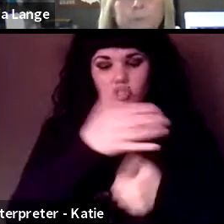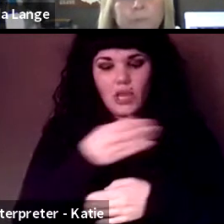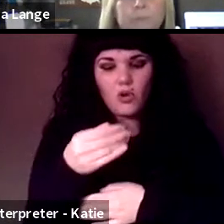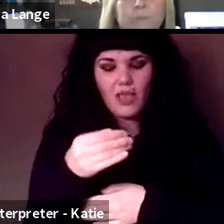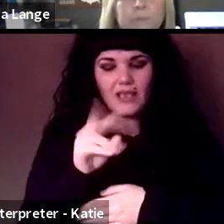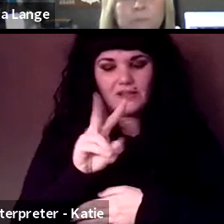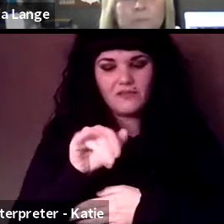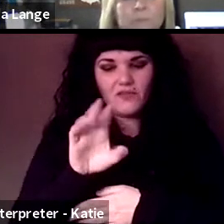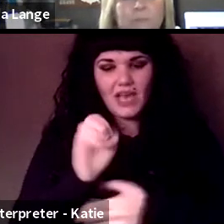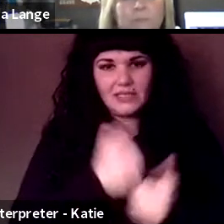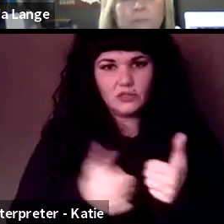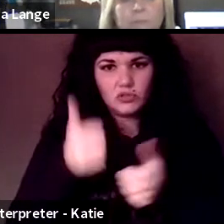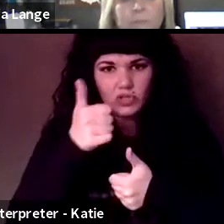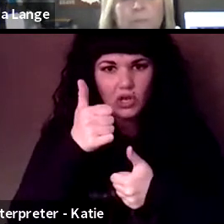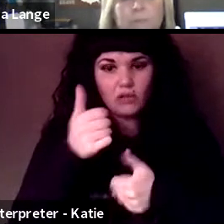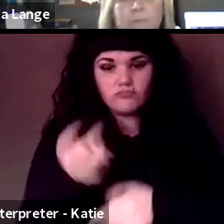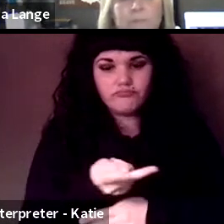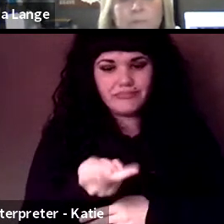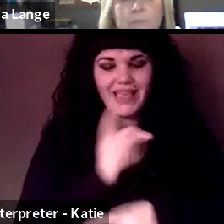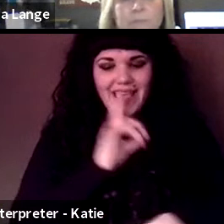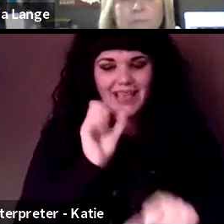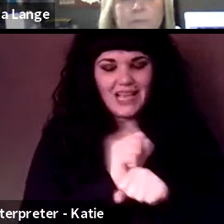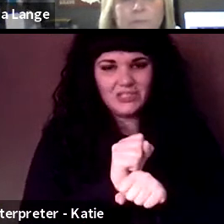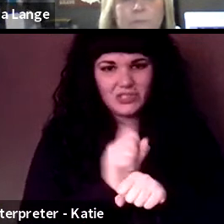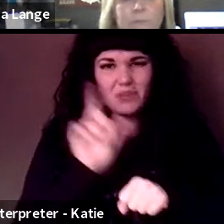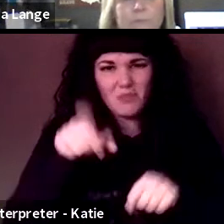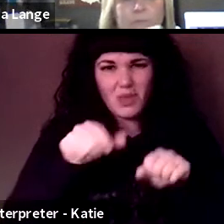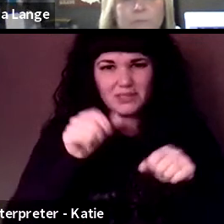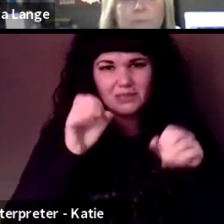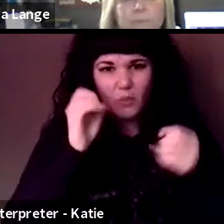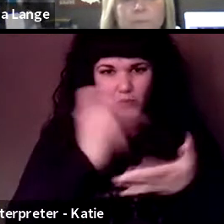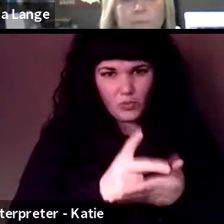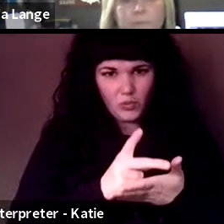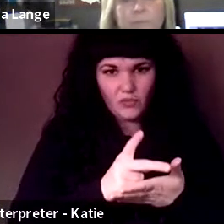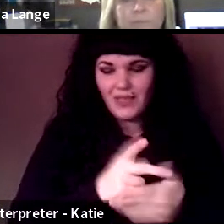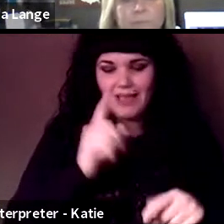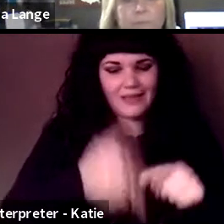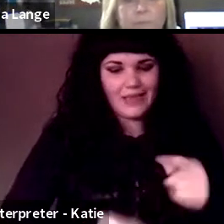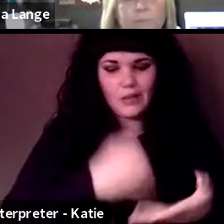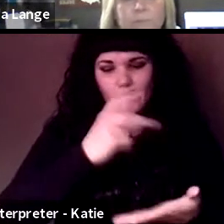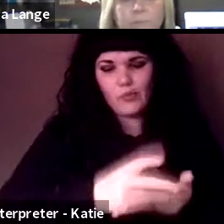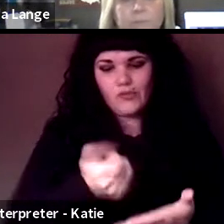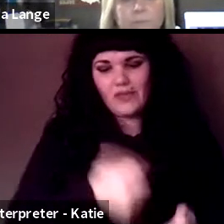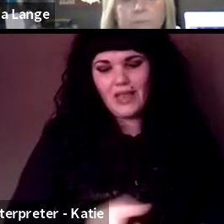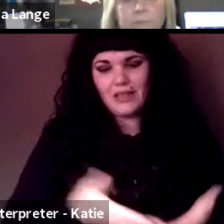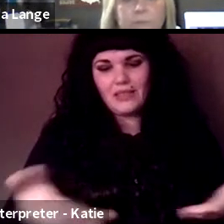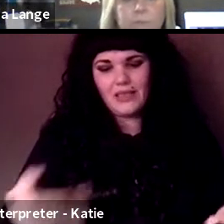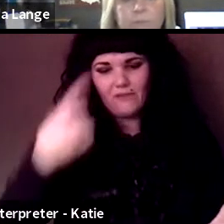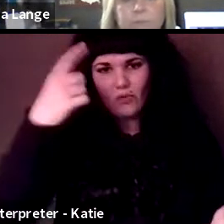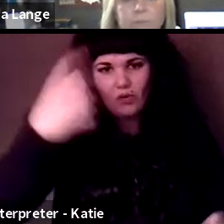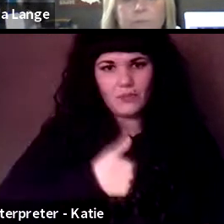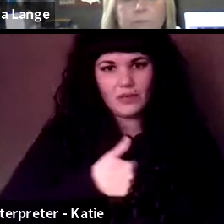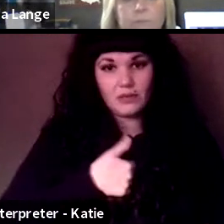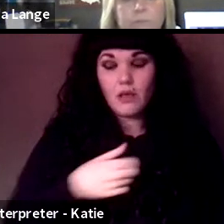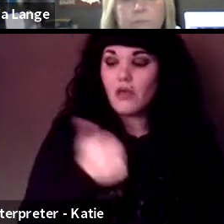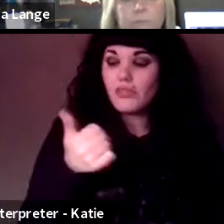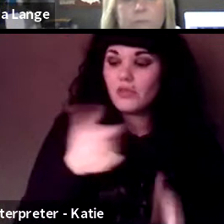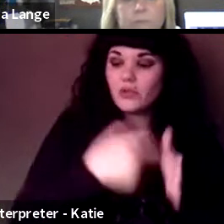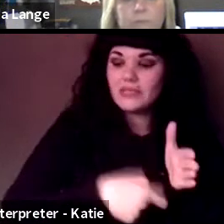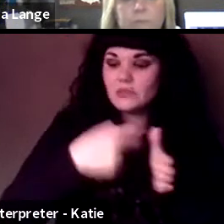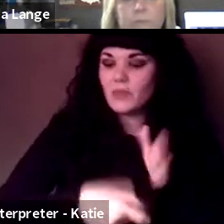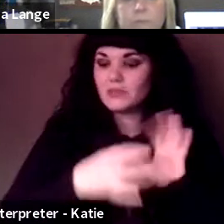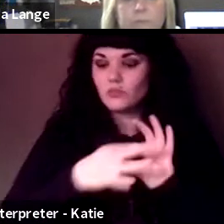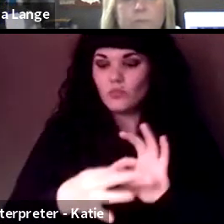actually have to make that approval. I cannot approve anything for myself. Correct. Other expenses, according to our